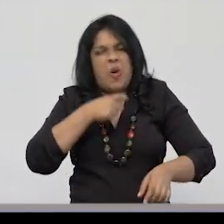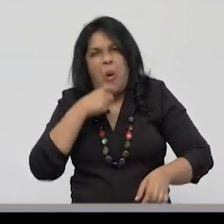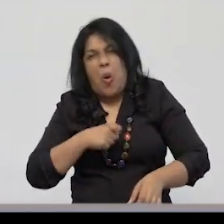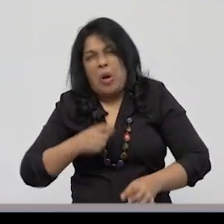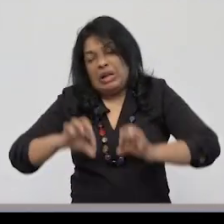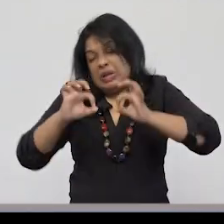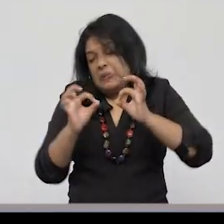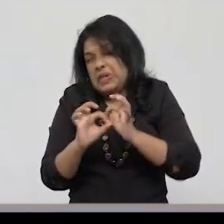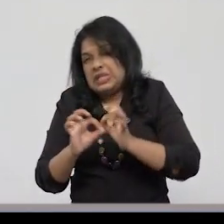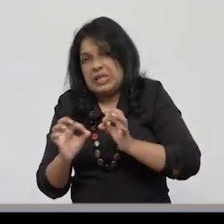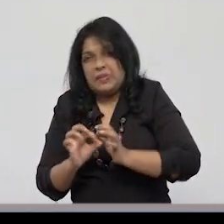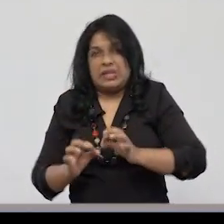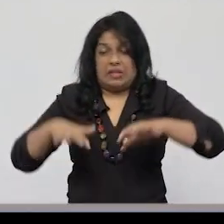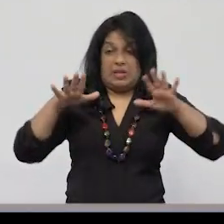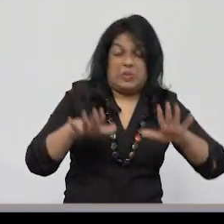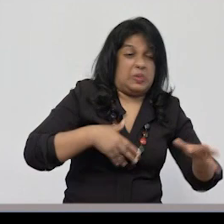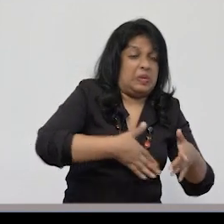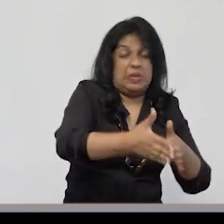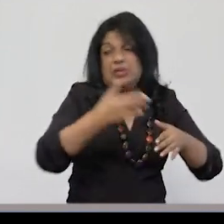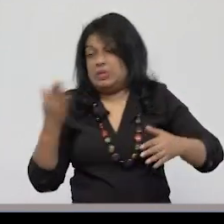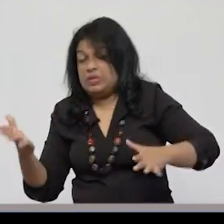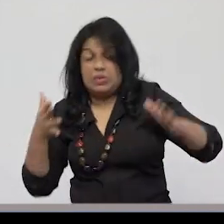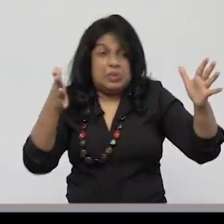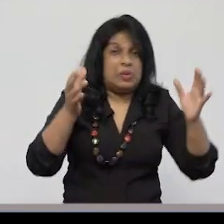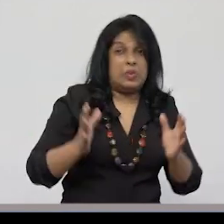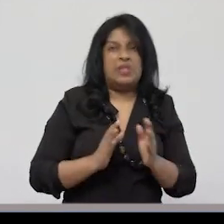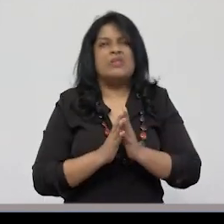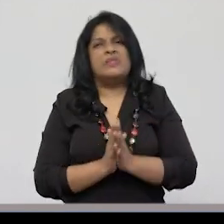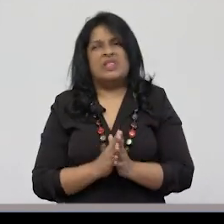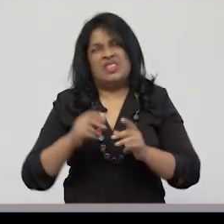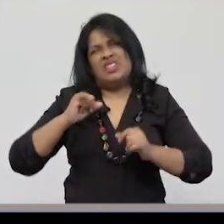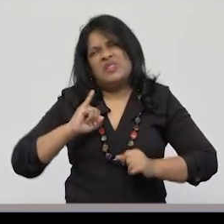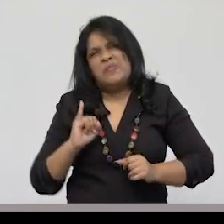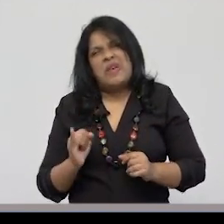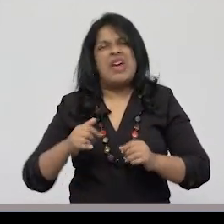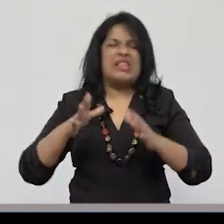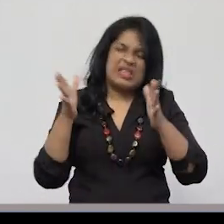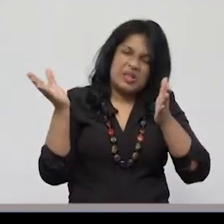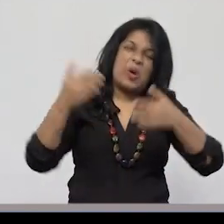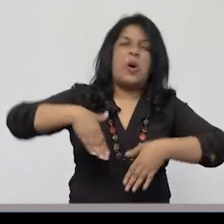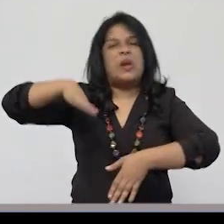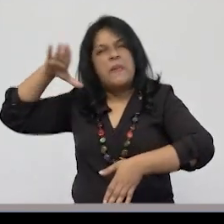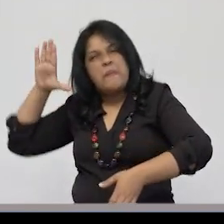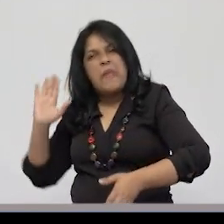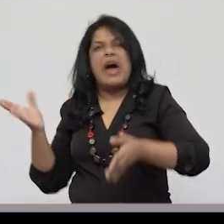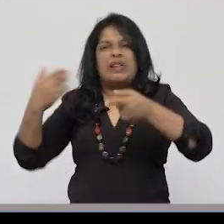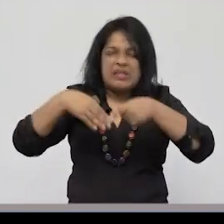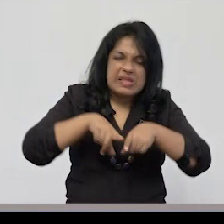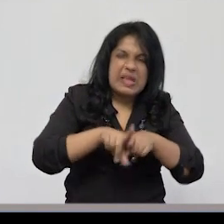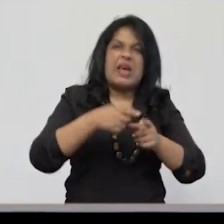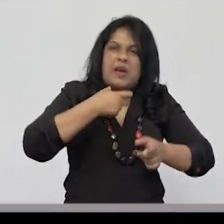things in our Christian lifestyle that needs changing. My friend, look at some of the most powerful nations in the world.